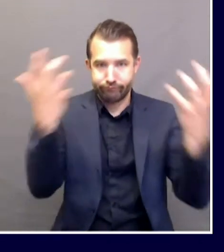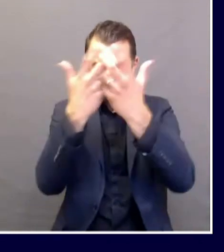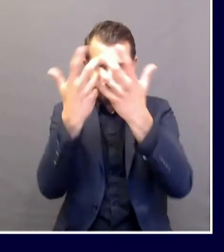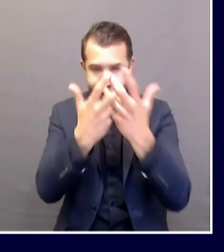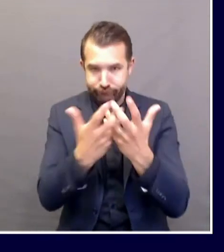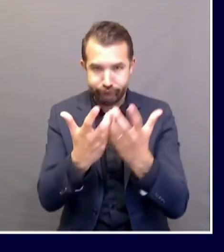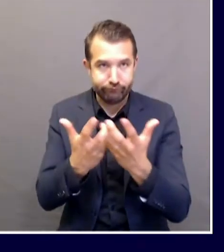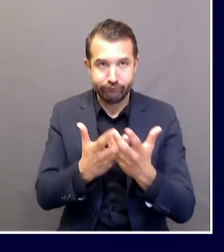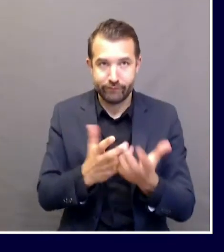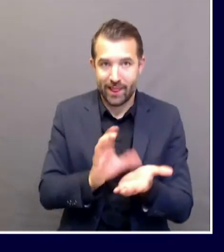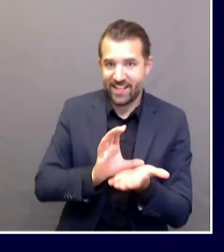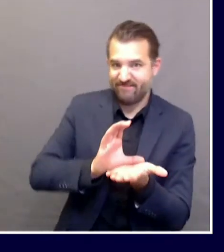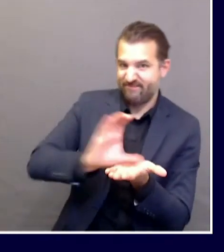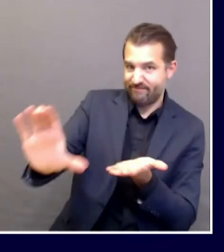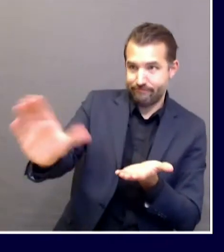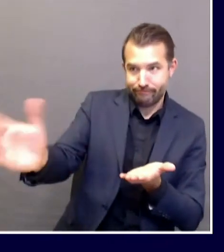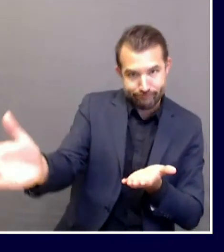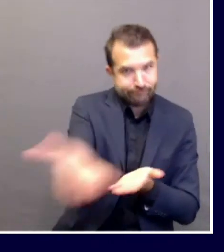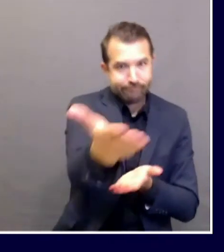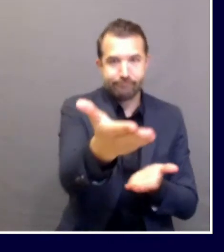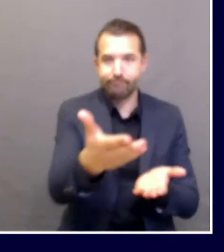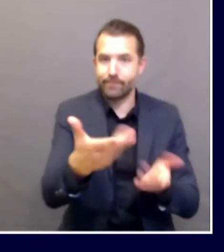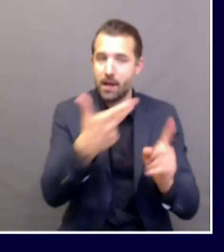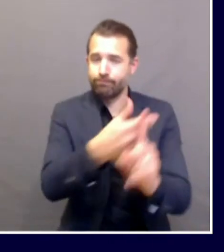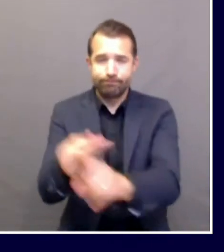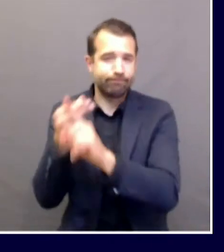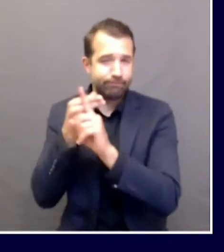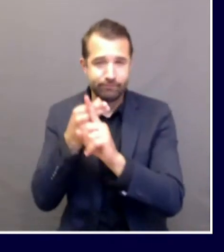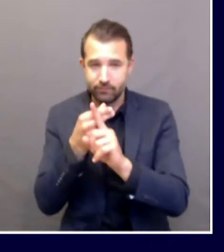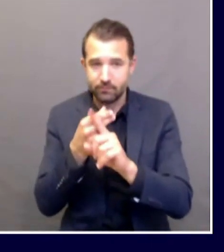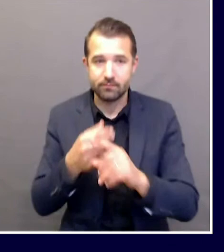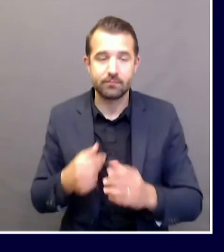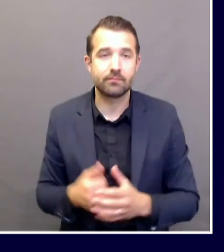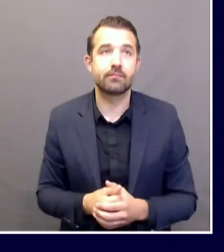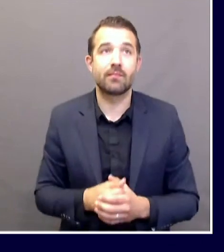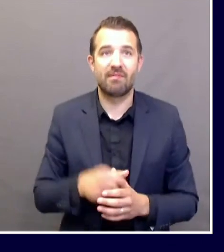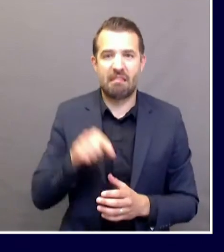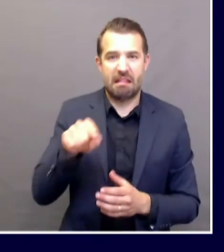independent pharmacies in the coming week being really great partners.